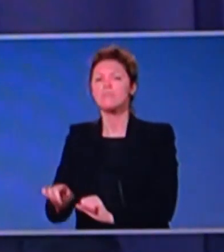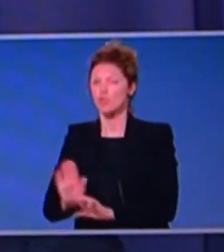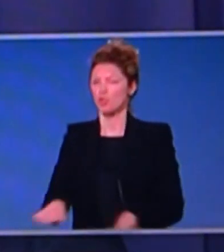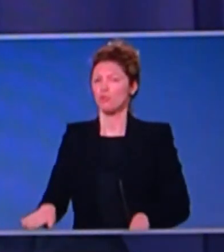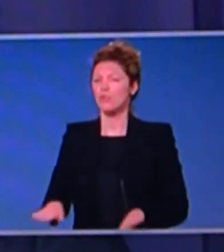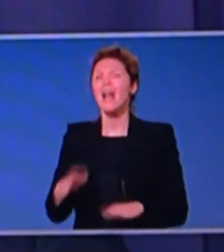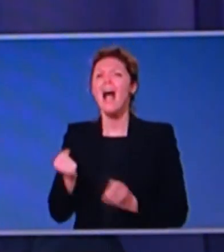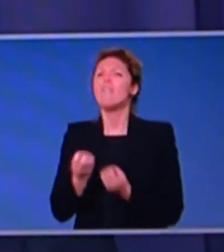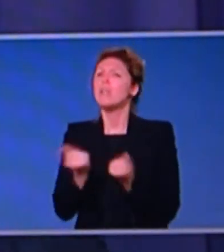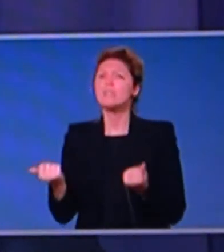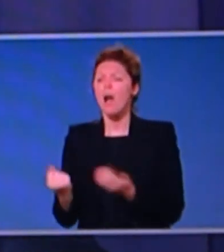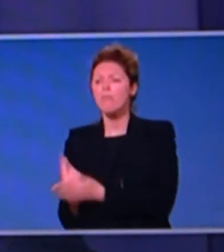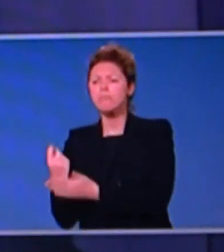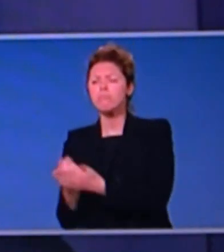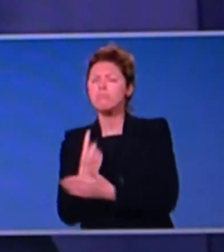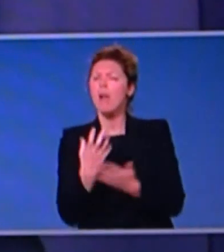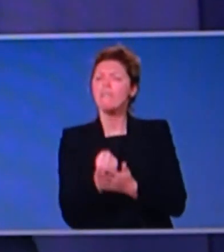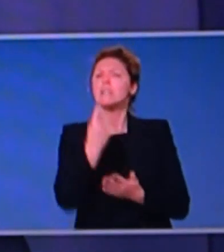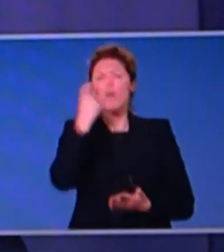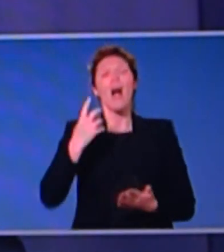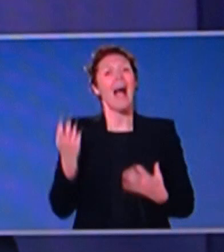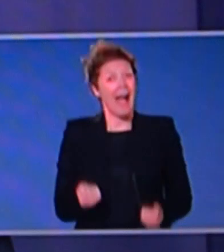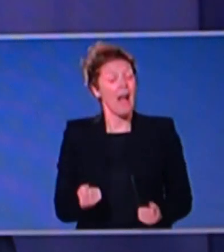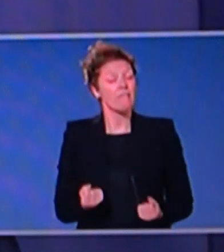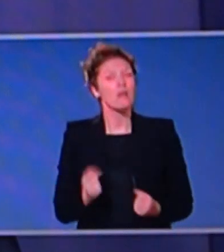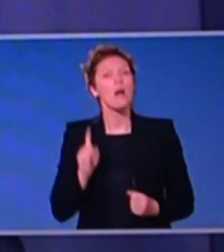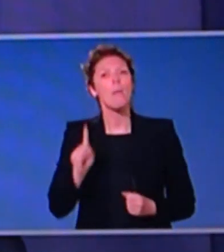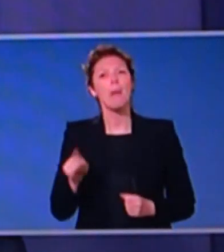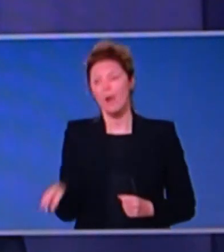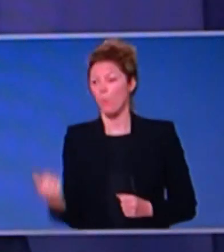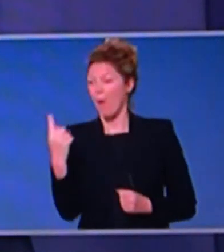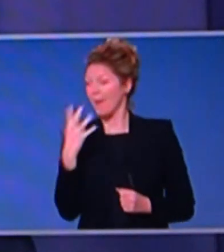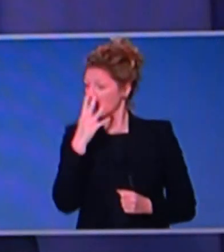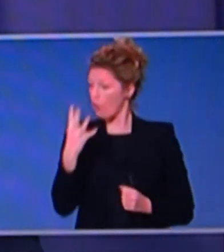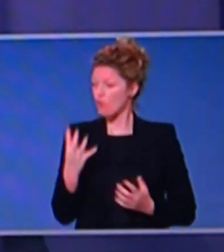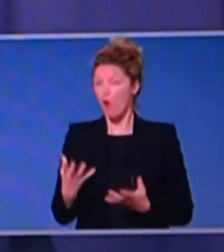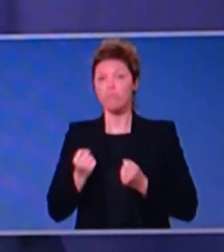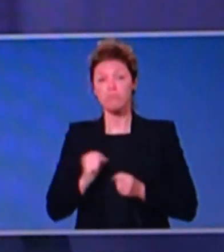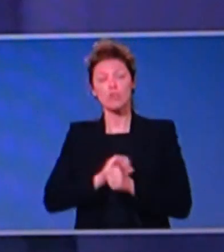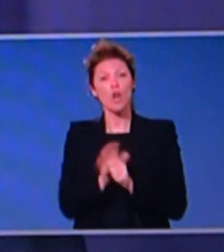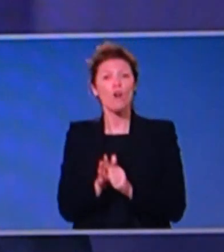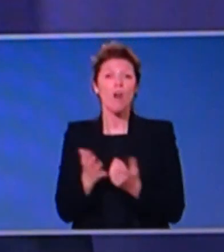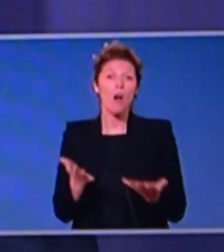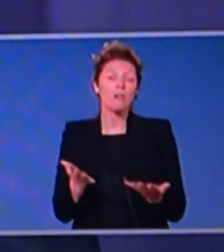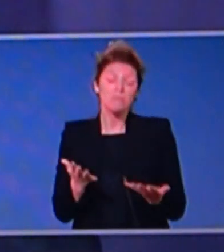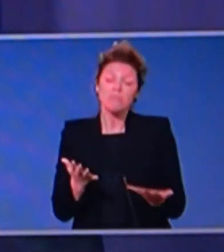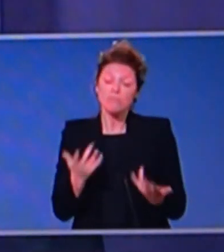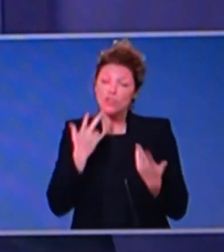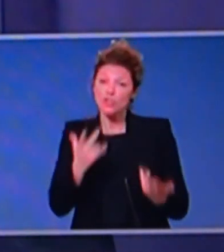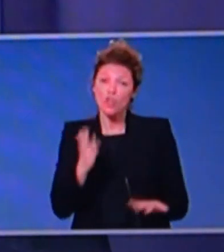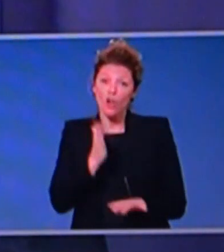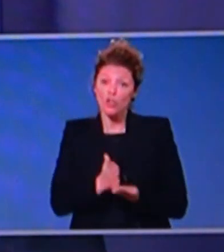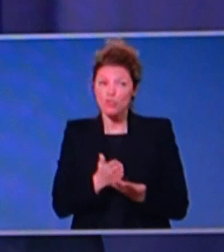individual cases. That's, I don't think of itself a surprise, but it really goes to any sort of